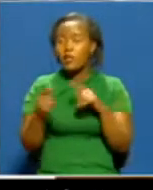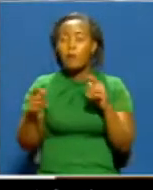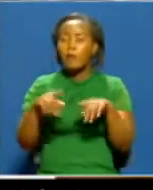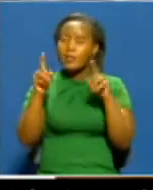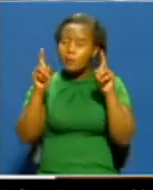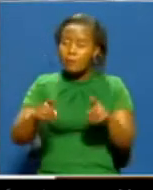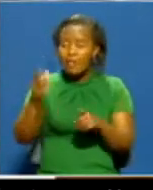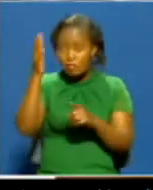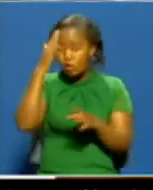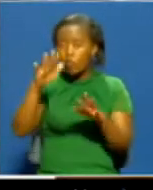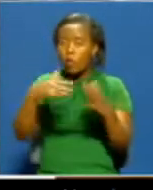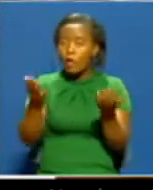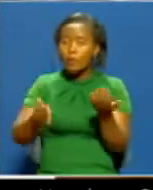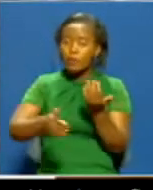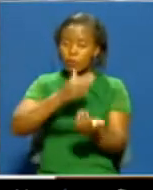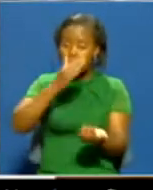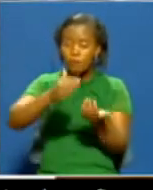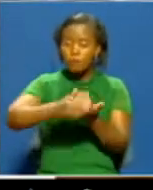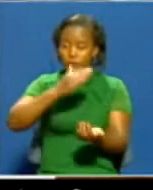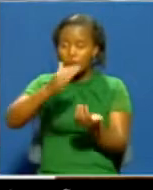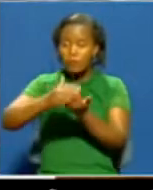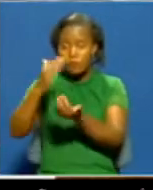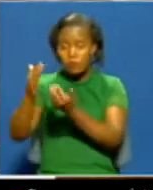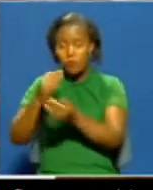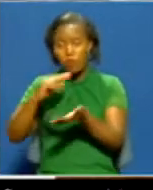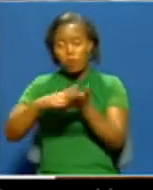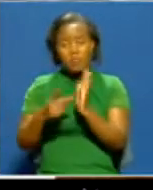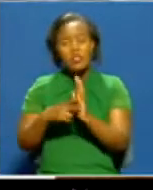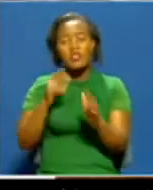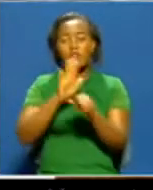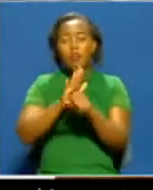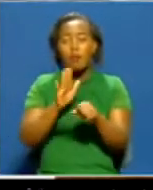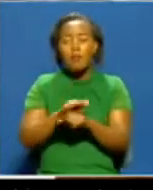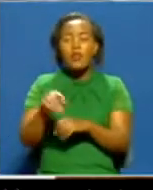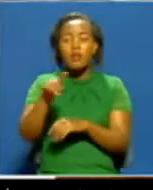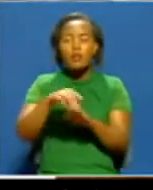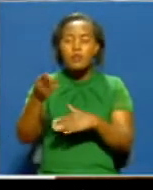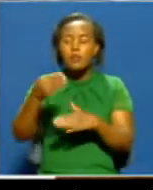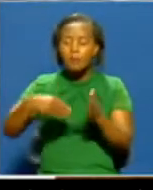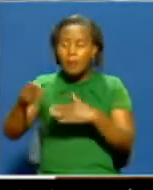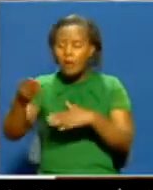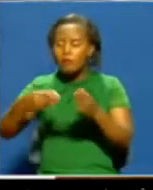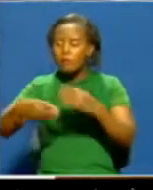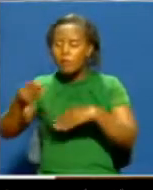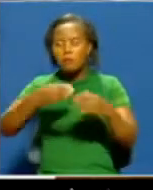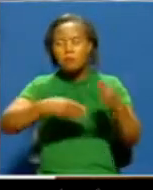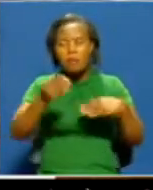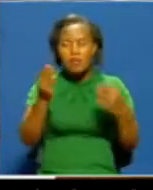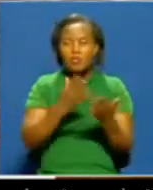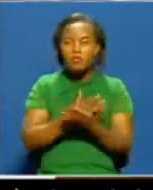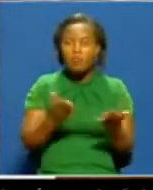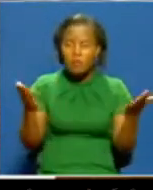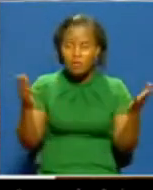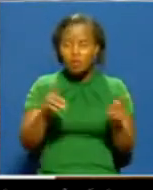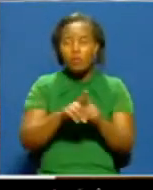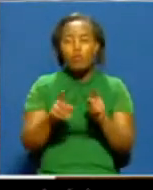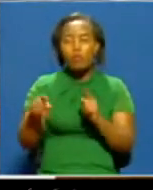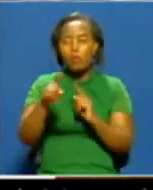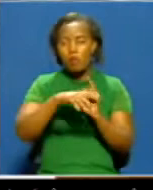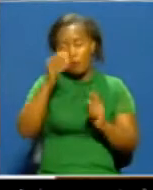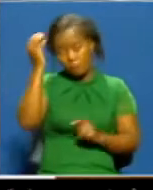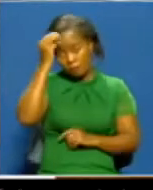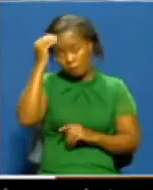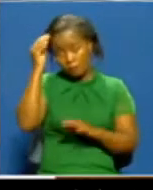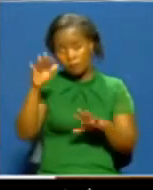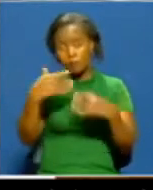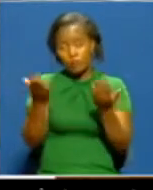equipment. So a lot of it was originally we buy equipment. We have learned a bit from the managed equipment